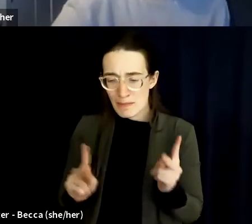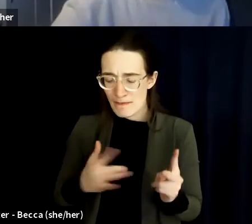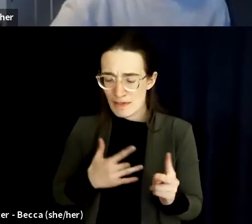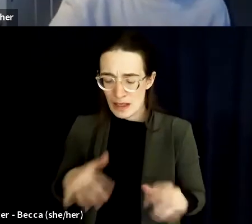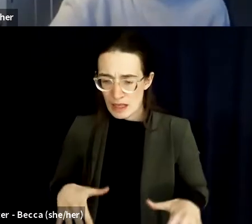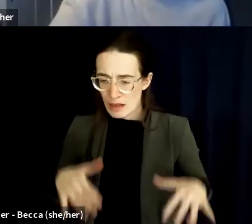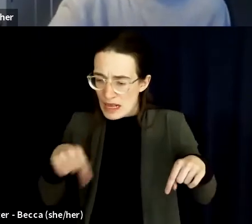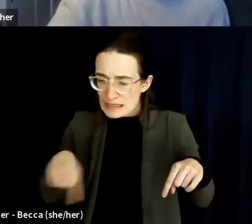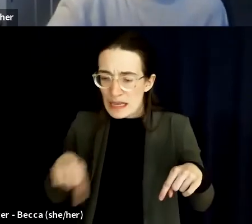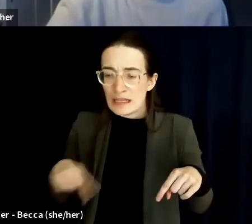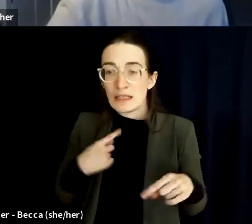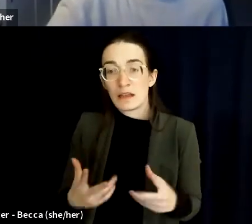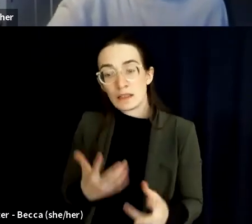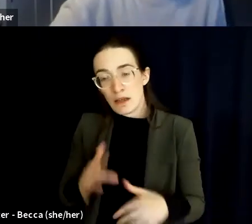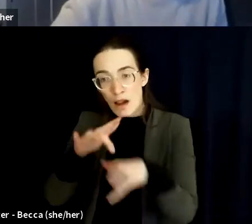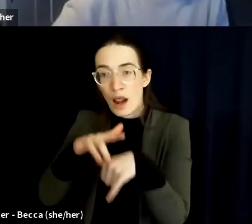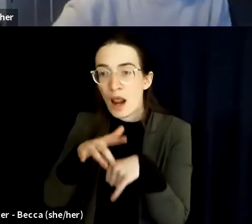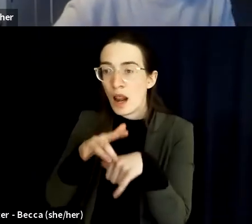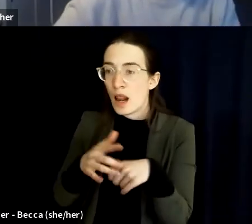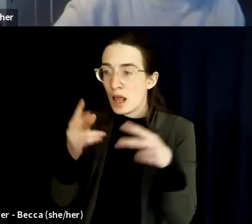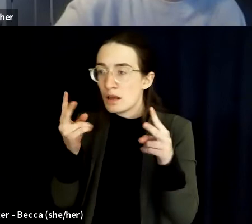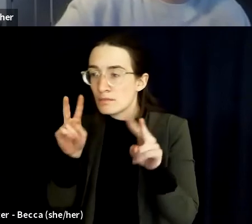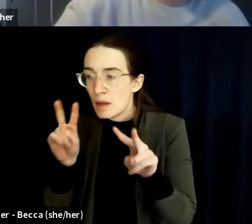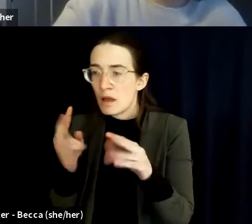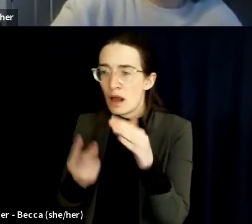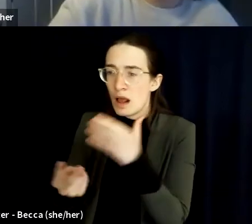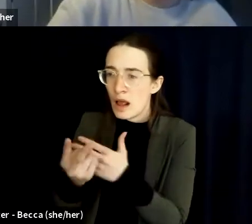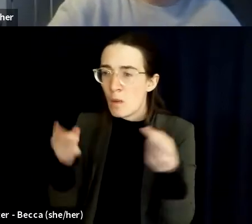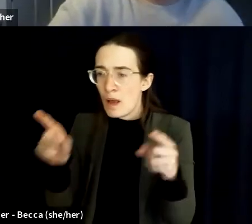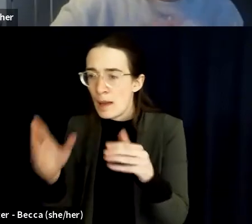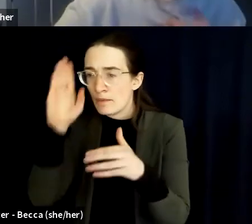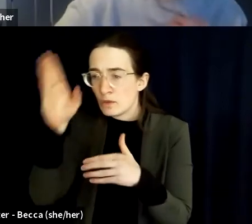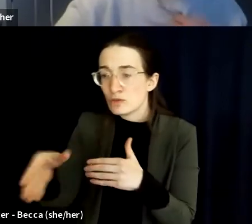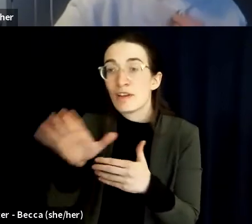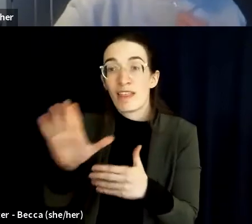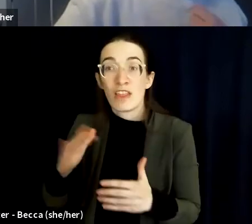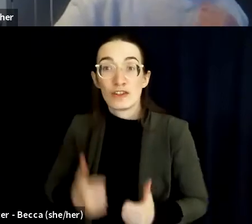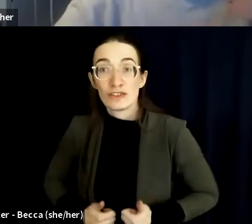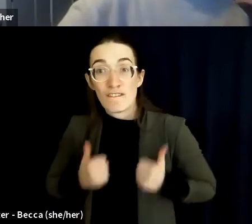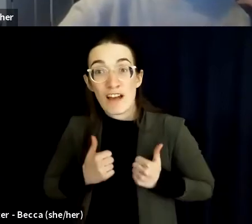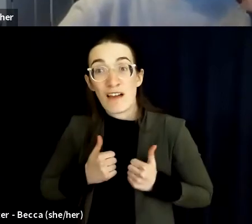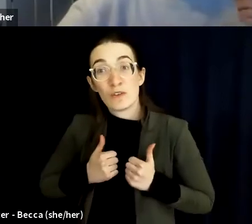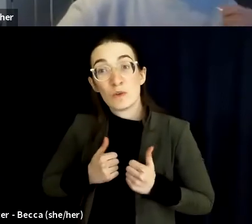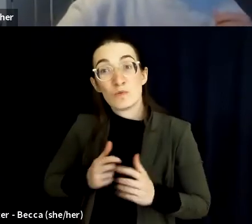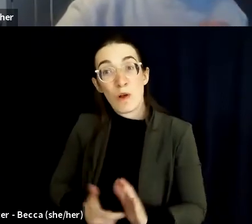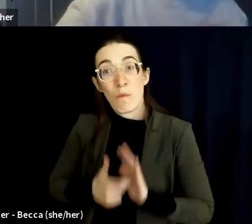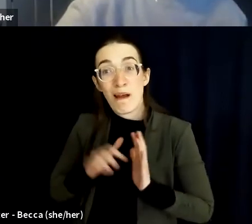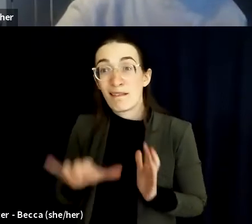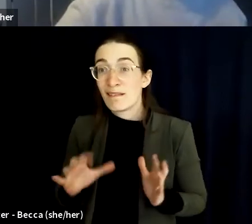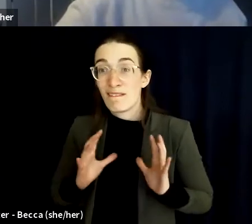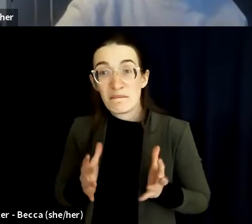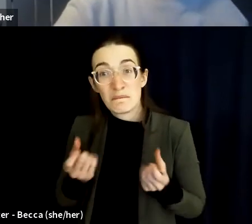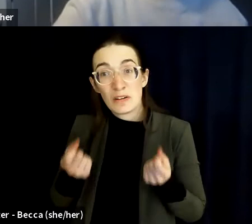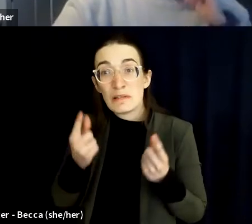hyper focused on their future, and that way of operating has been their lifeline. It's been a survival technique. And some people can,